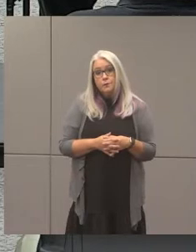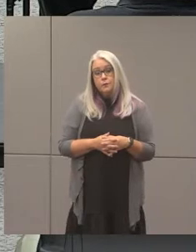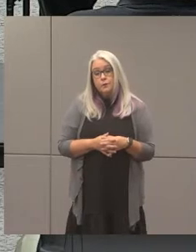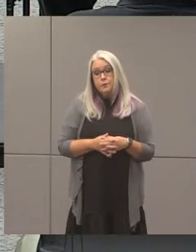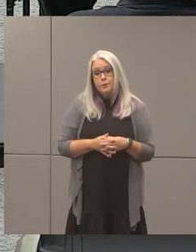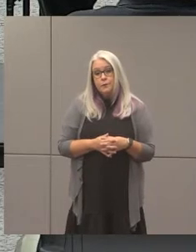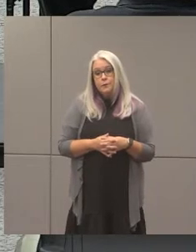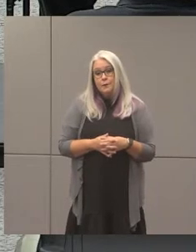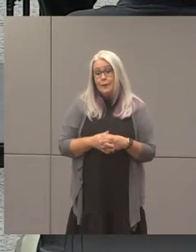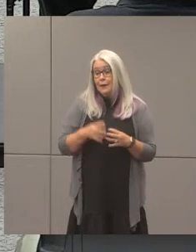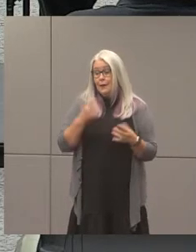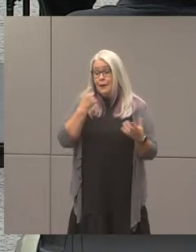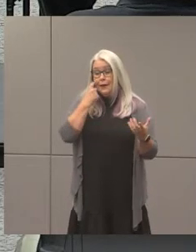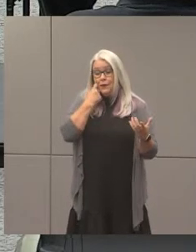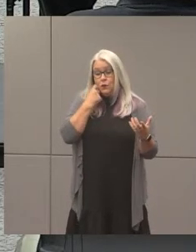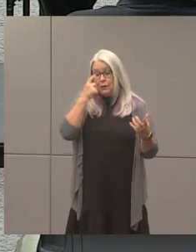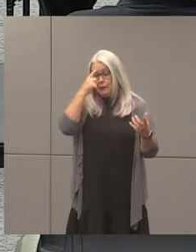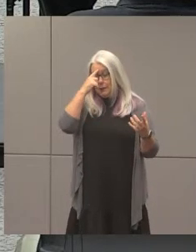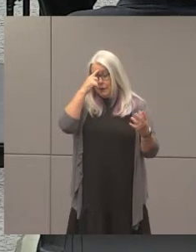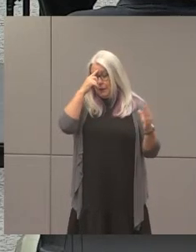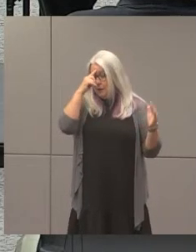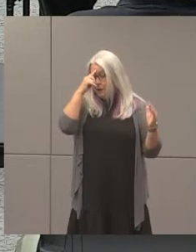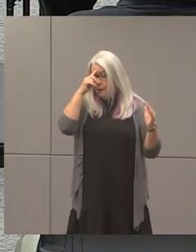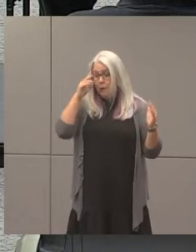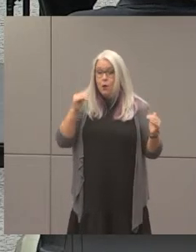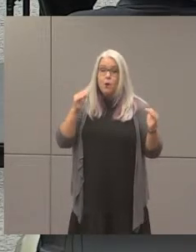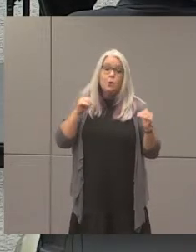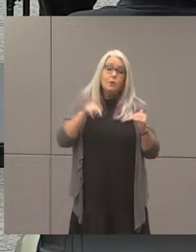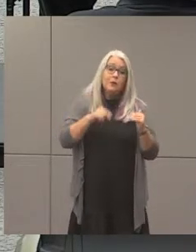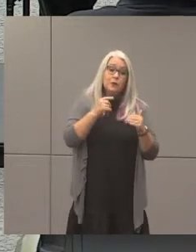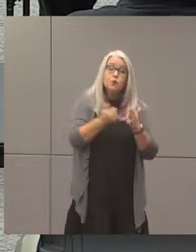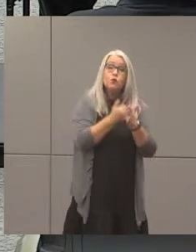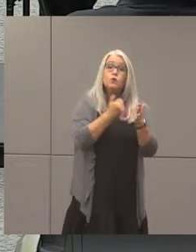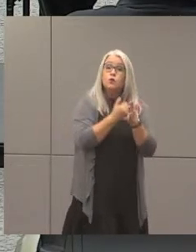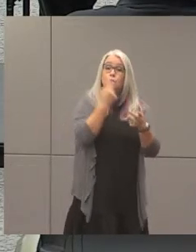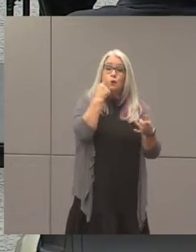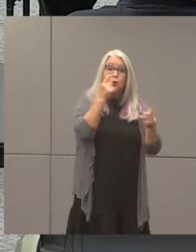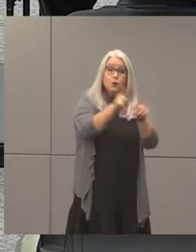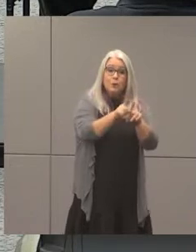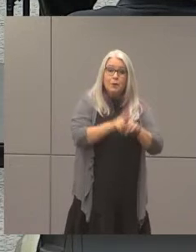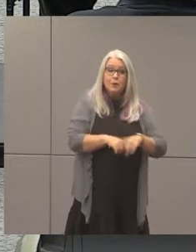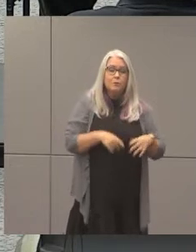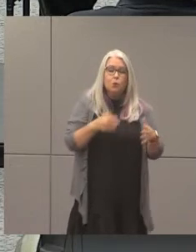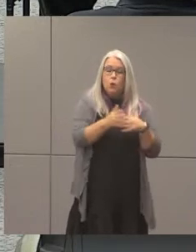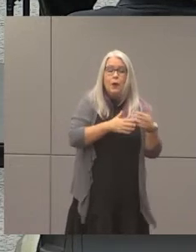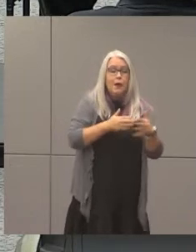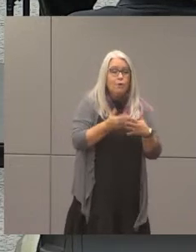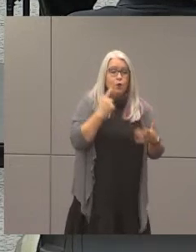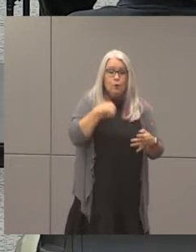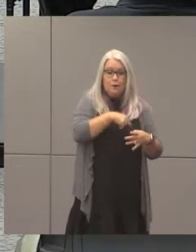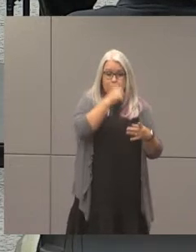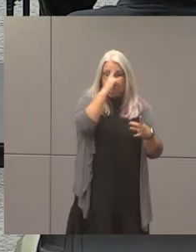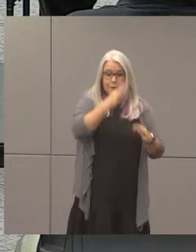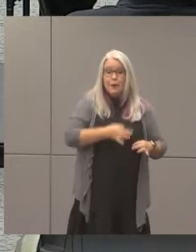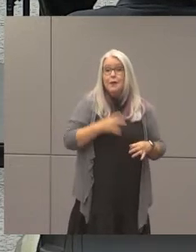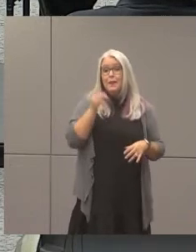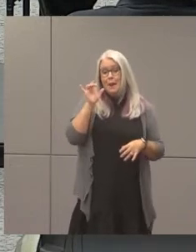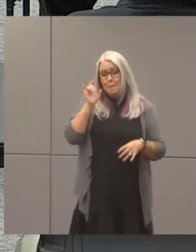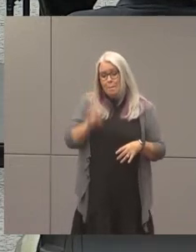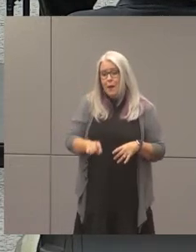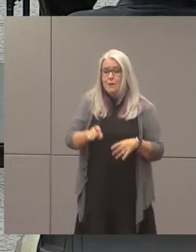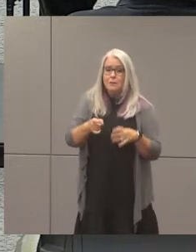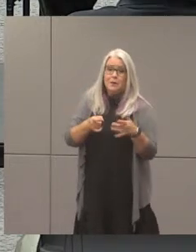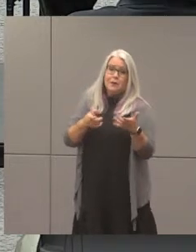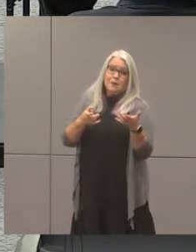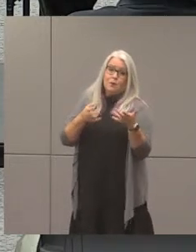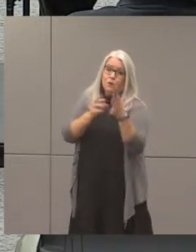I just hope that the new agreement, for whatever it is, I mean, first of all, that needs to be reviewed by